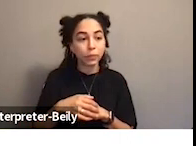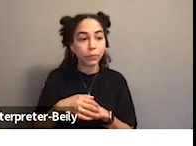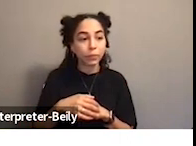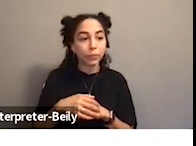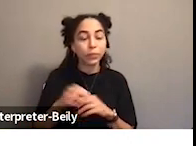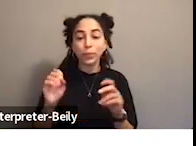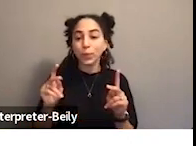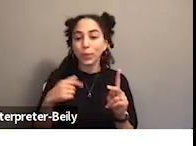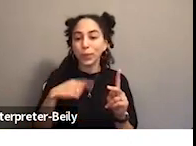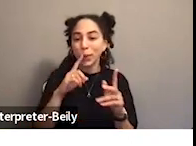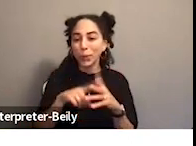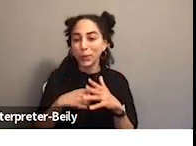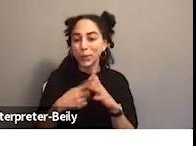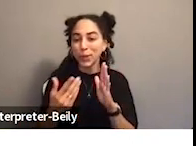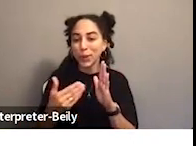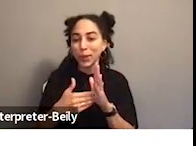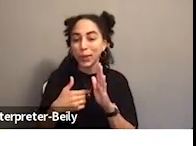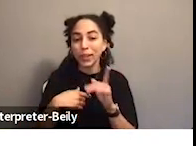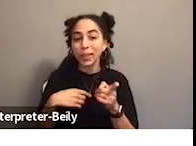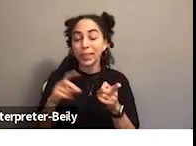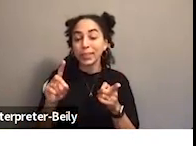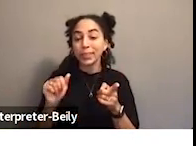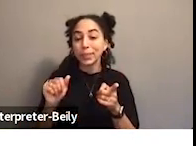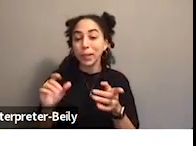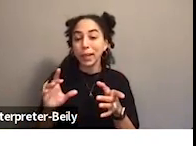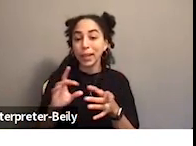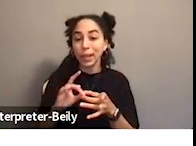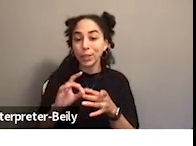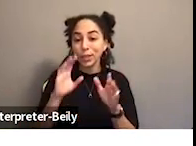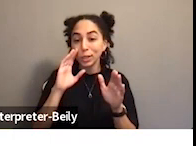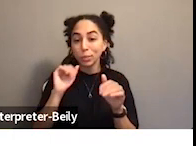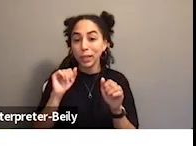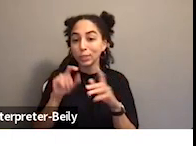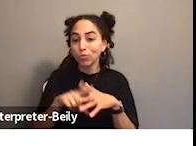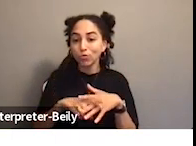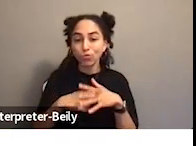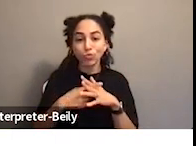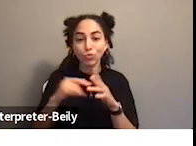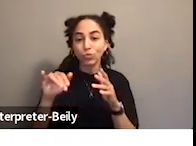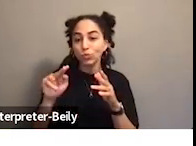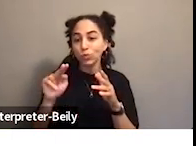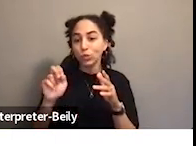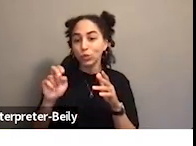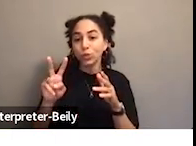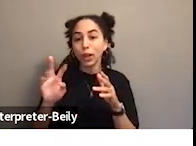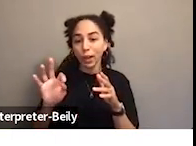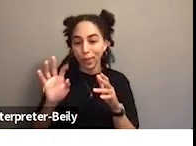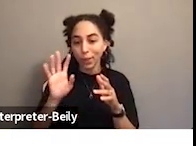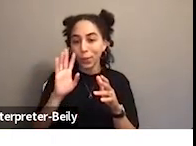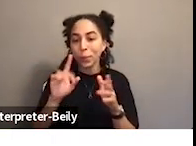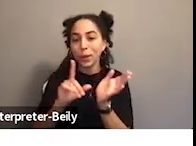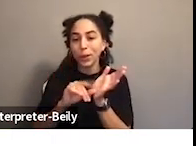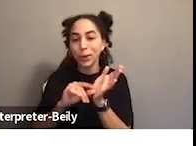Okay, so I'll just start over. Disability Connection is expected to launch June 29th. It's going to be a newsletter